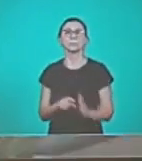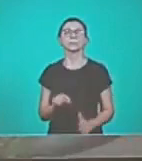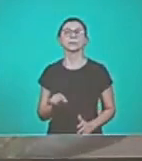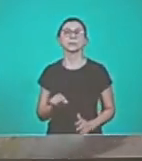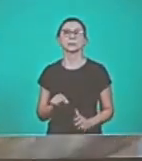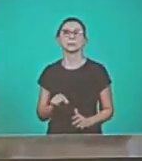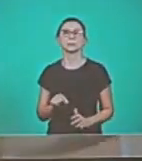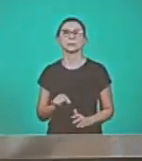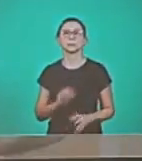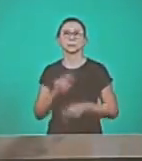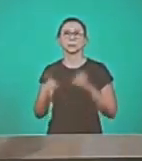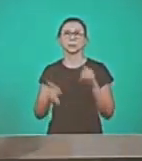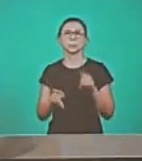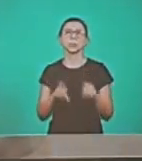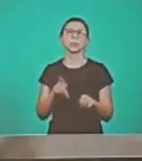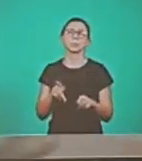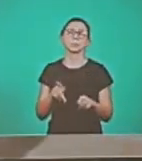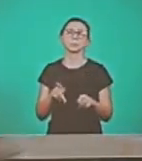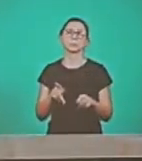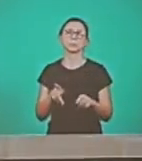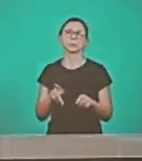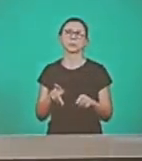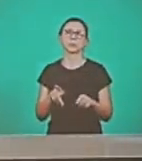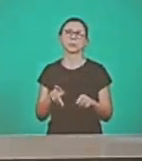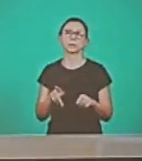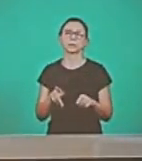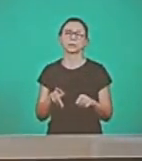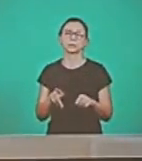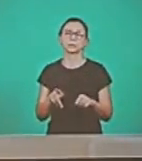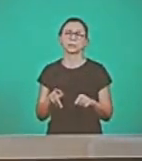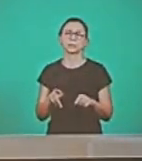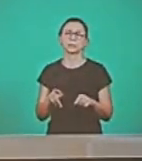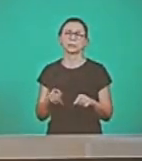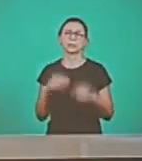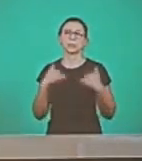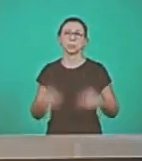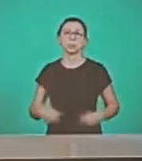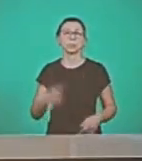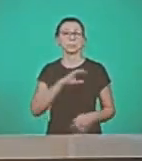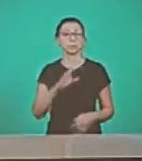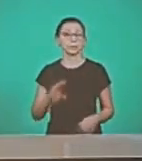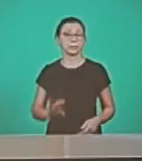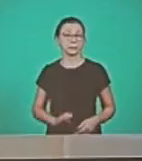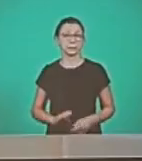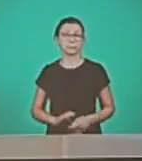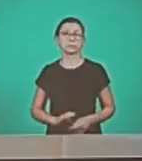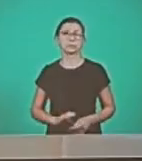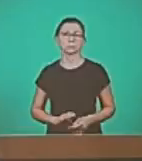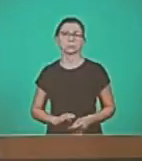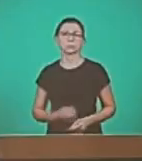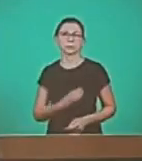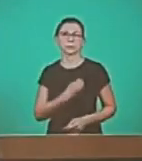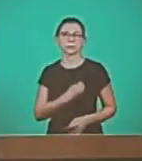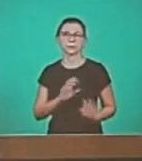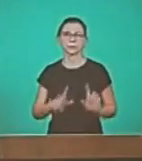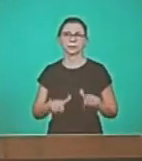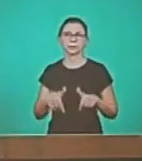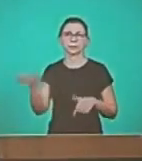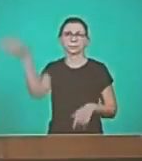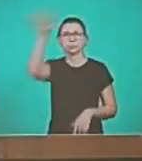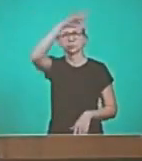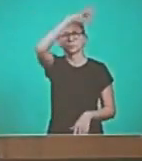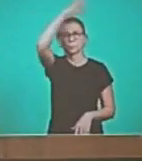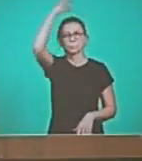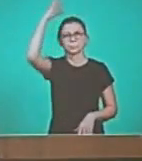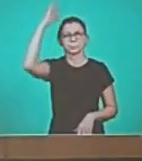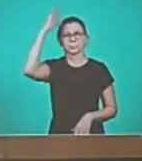and the temple of the Holy Spirit. He was speaking about the body of Christ that is living, what the Holy Spirit